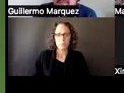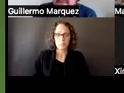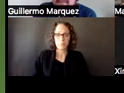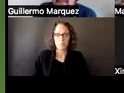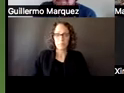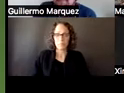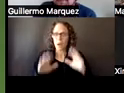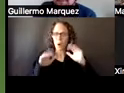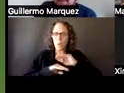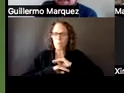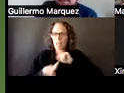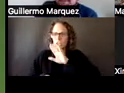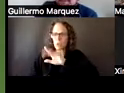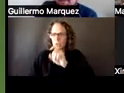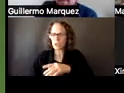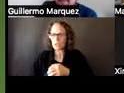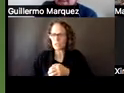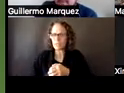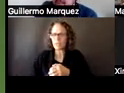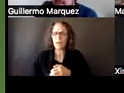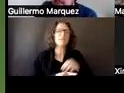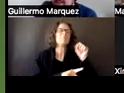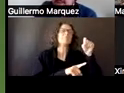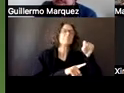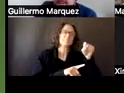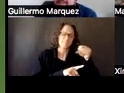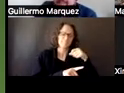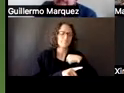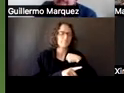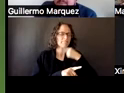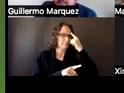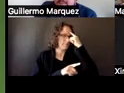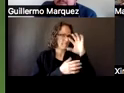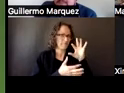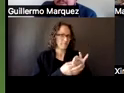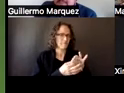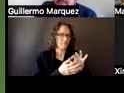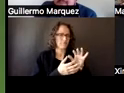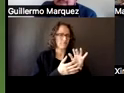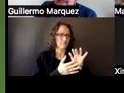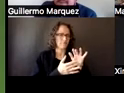Yeah, definitely. Thank you so much. I think it brings to mind,